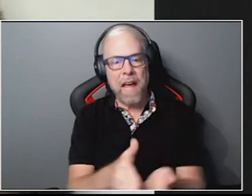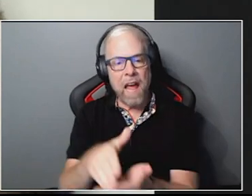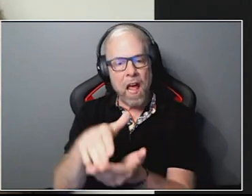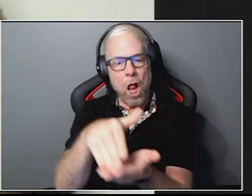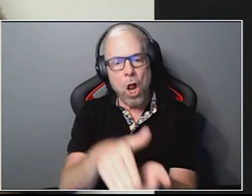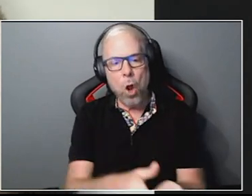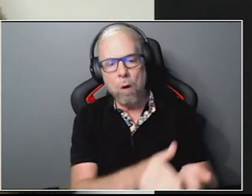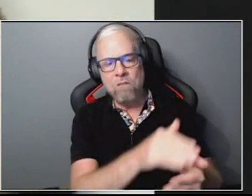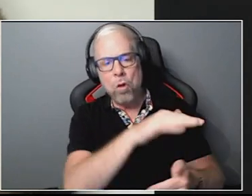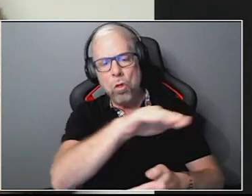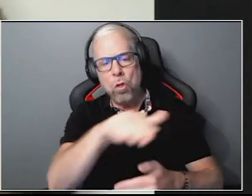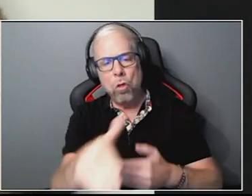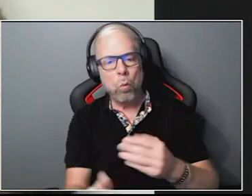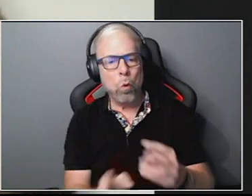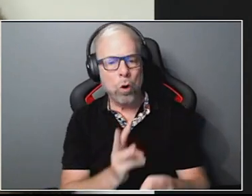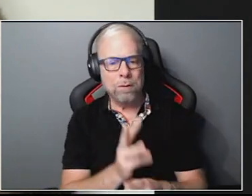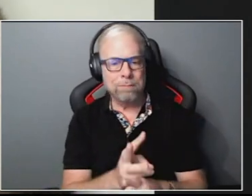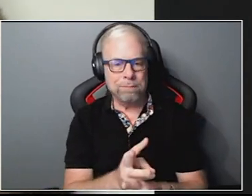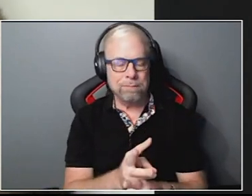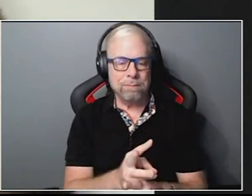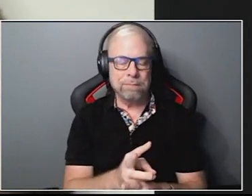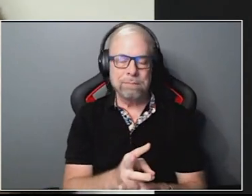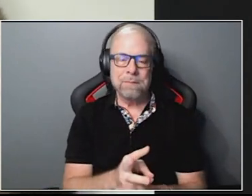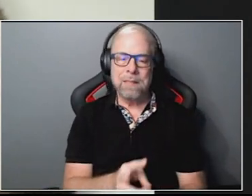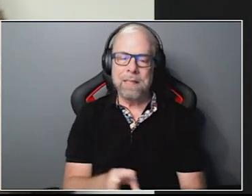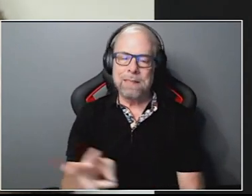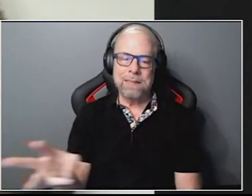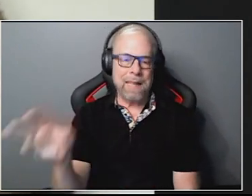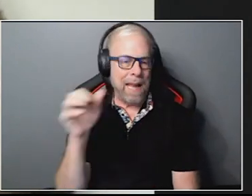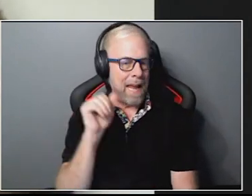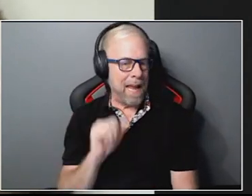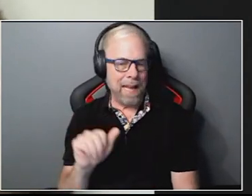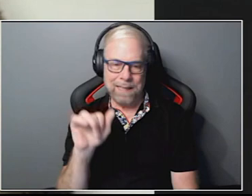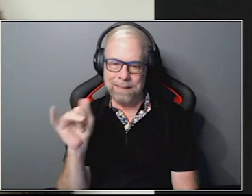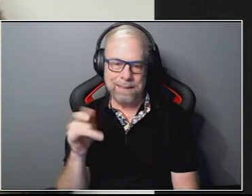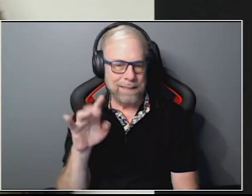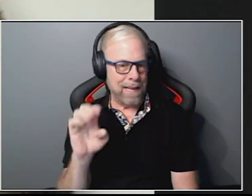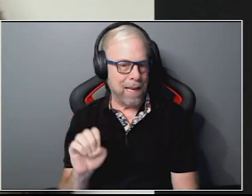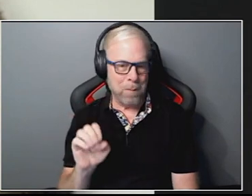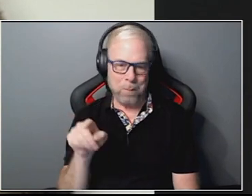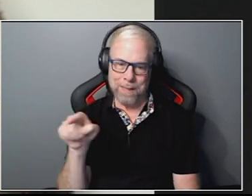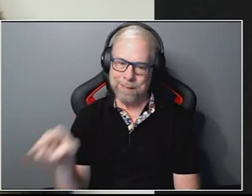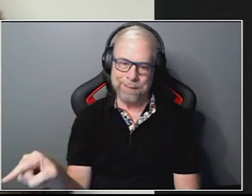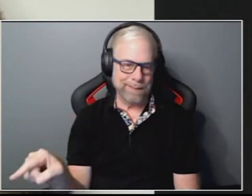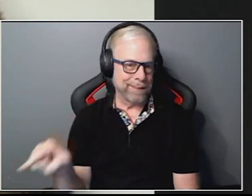Well, Aunt Janie sat me down and she says,